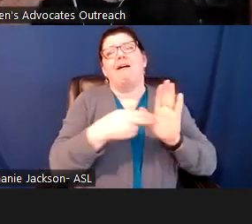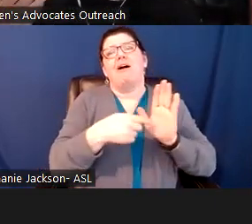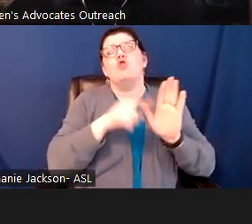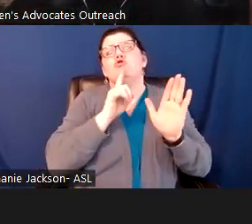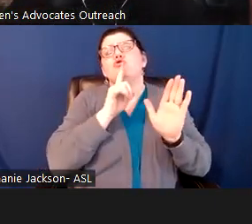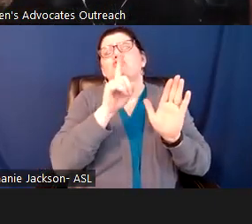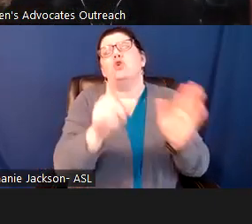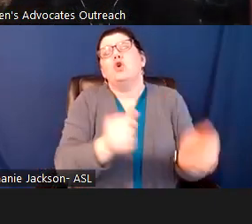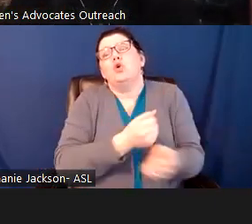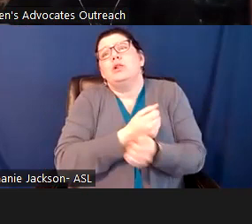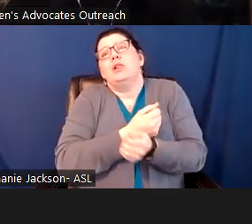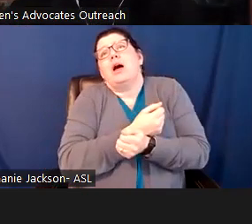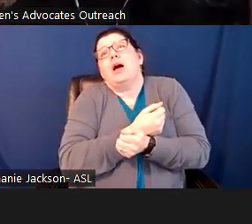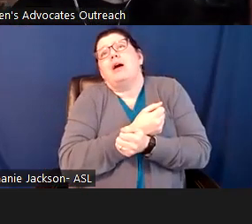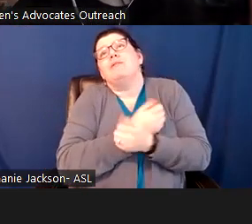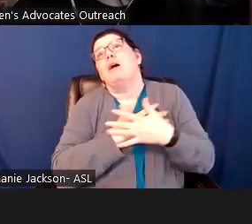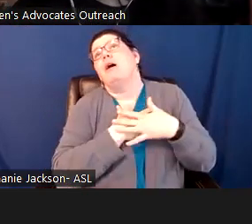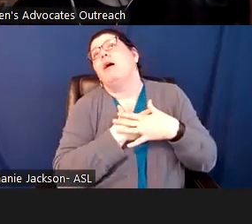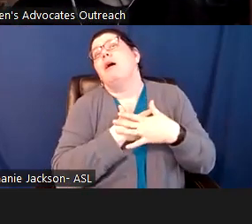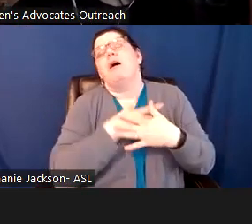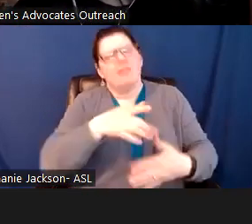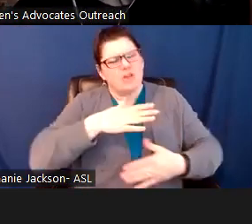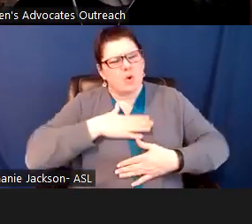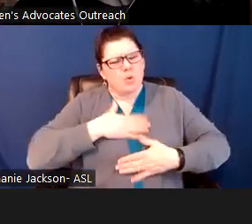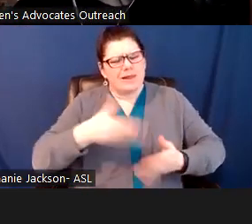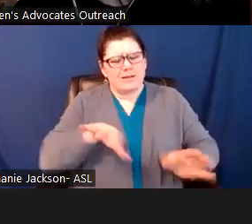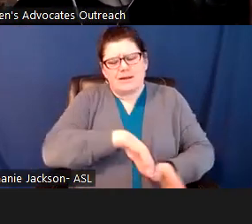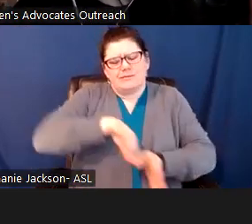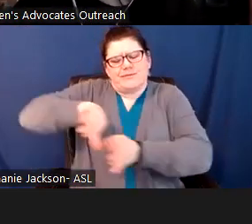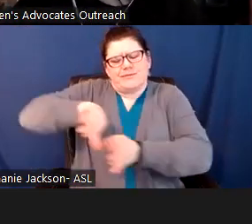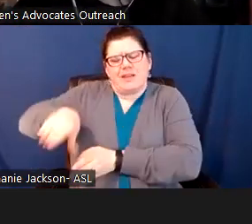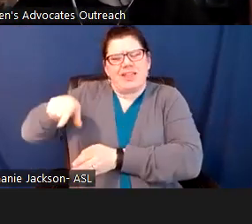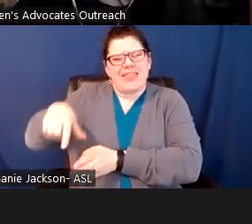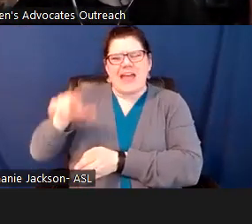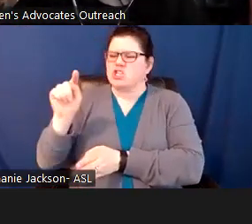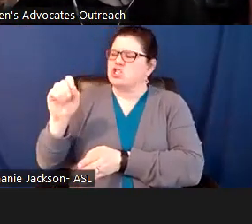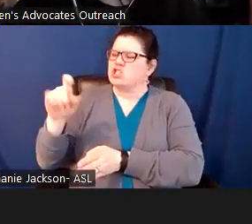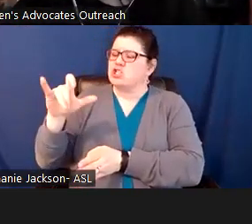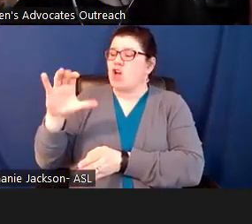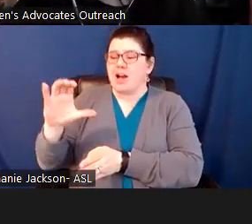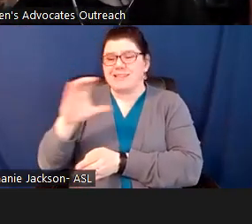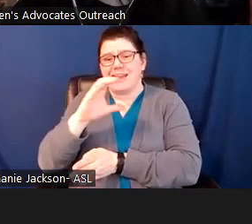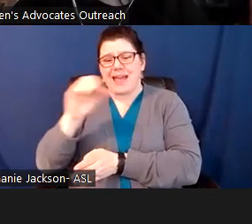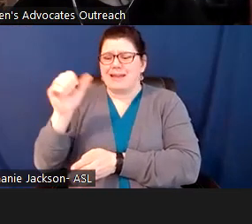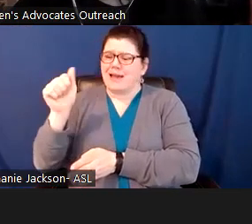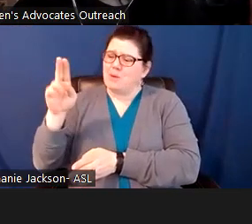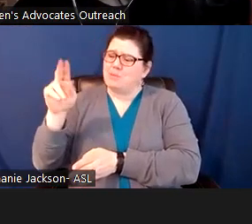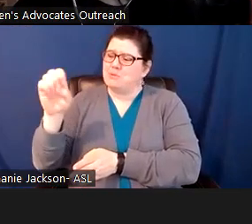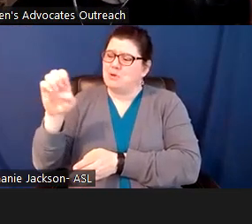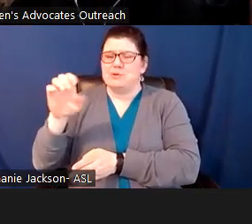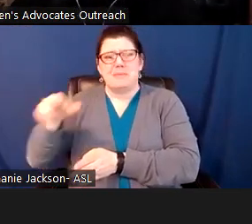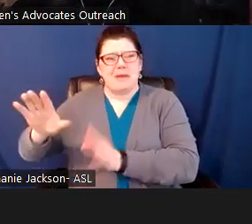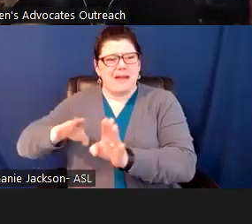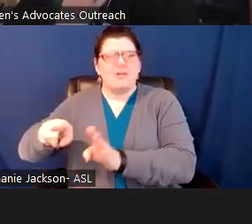love since they are willing to set aside the abusive and toxic behaviors in order to stay with their abusive partners.